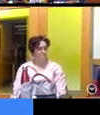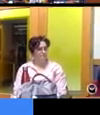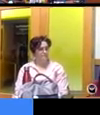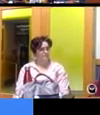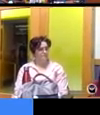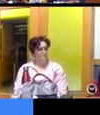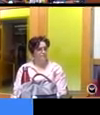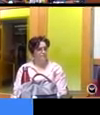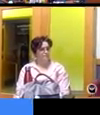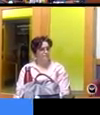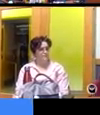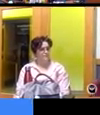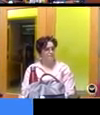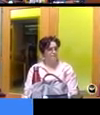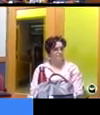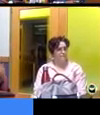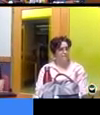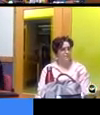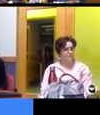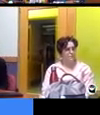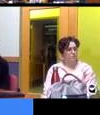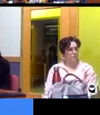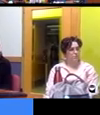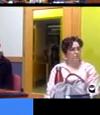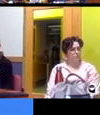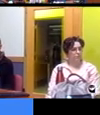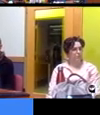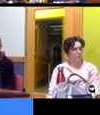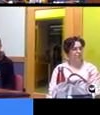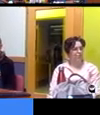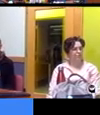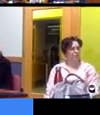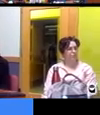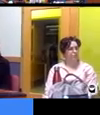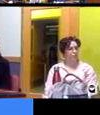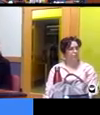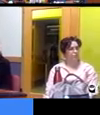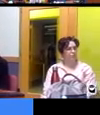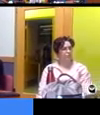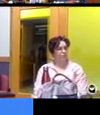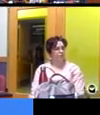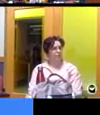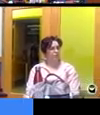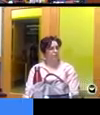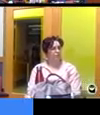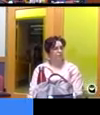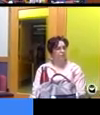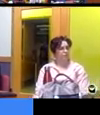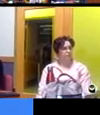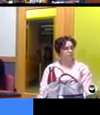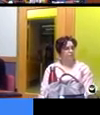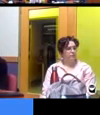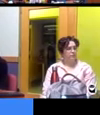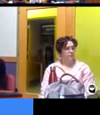early. You know, we have things well scheduled to keep with the proper flow of the day. And we have people bring a photo